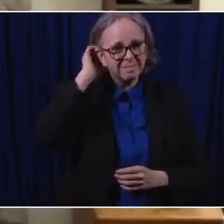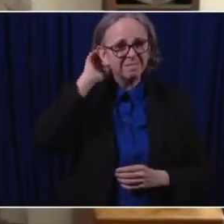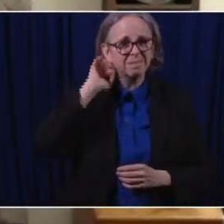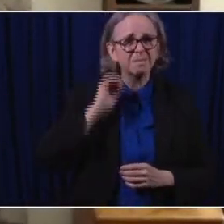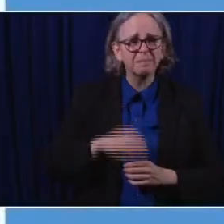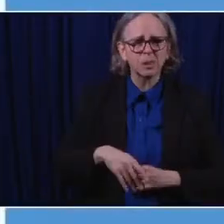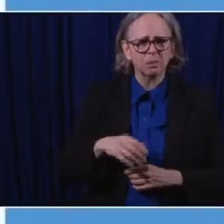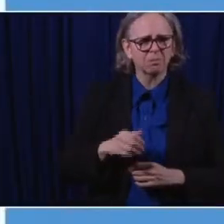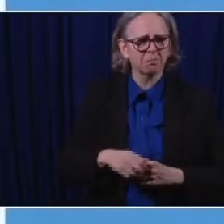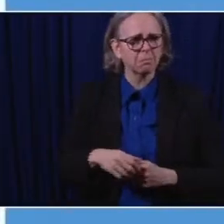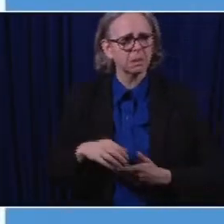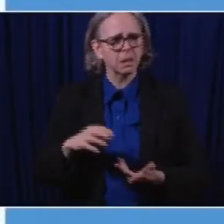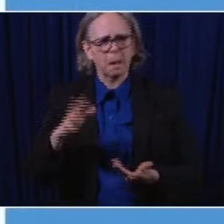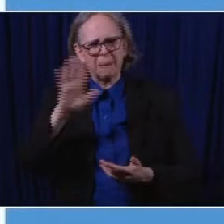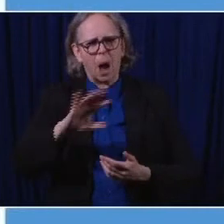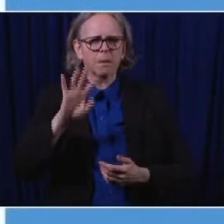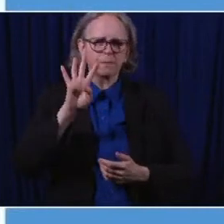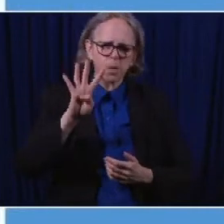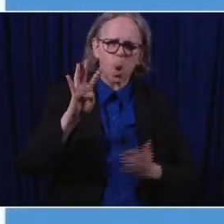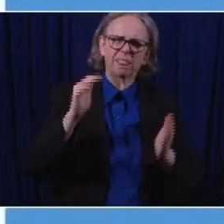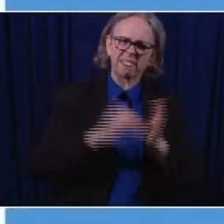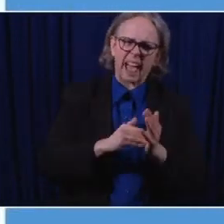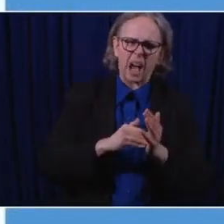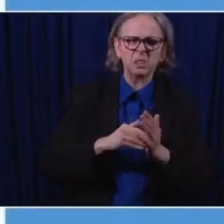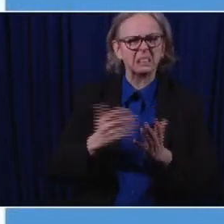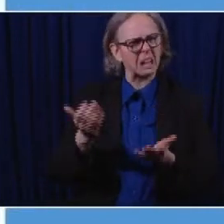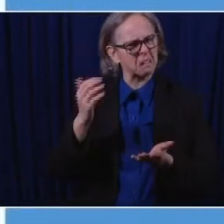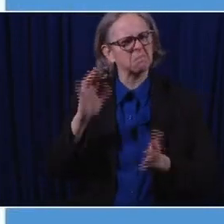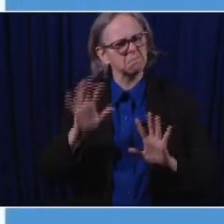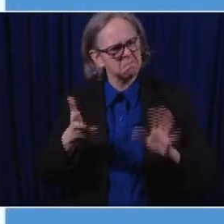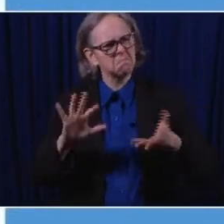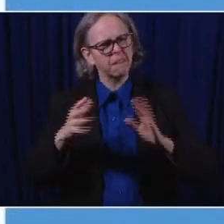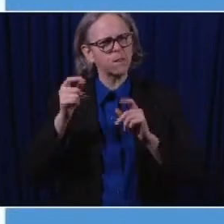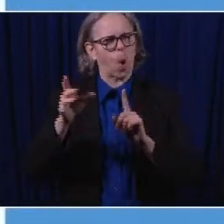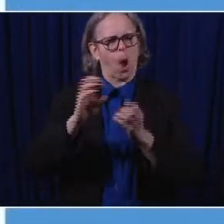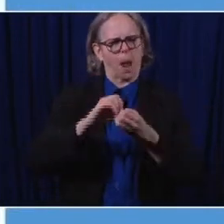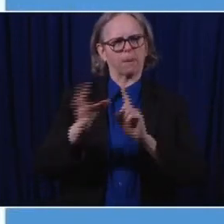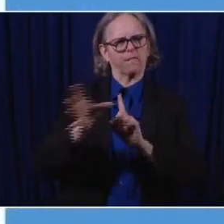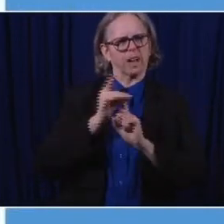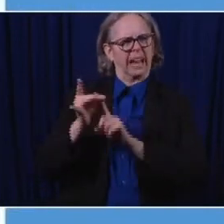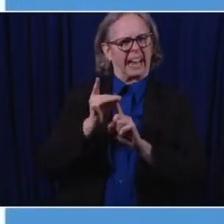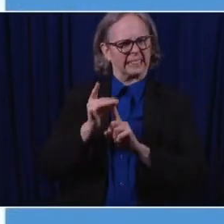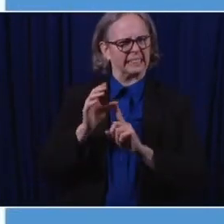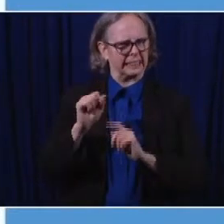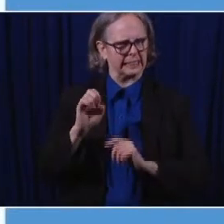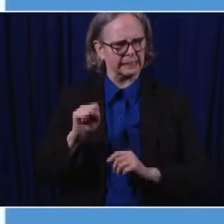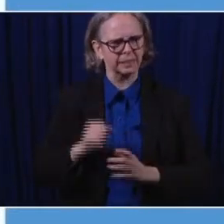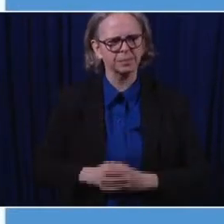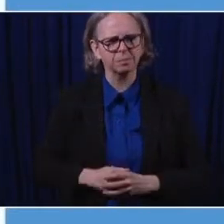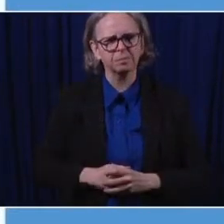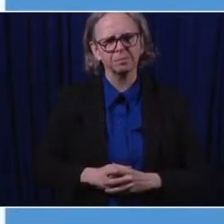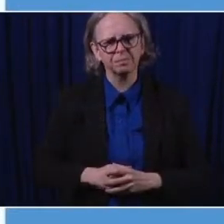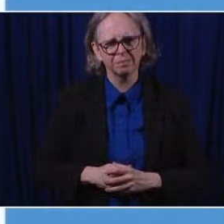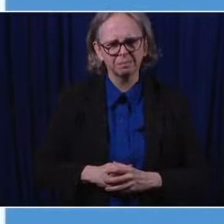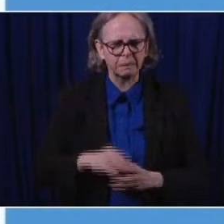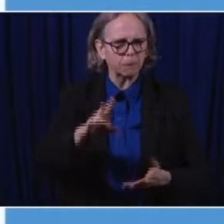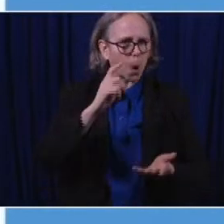hovering around 4,000 cases. And as you can see, as this has gone on for a while,